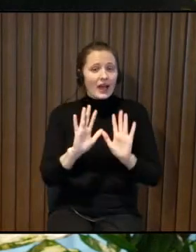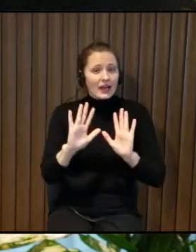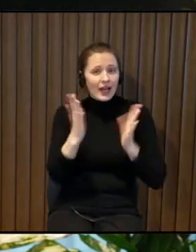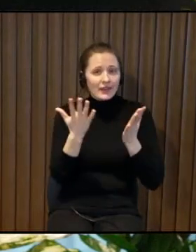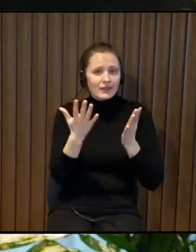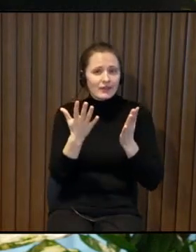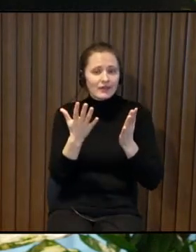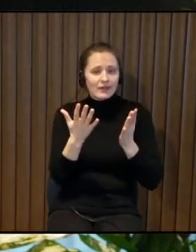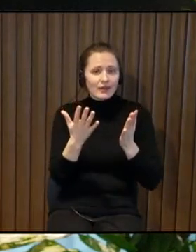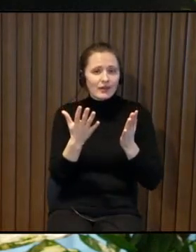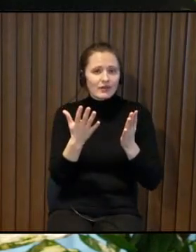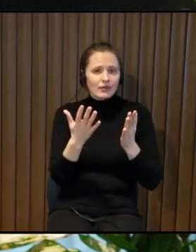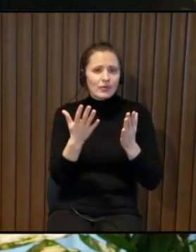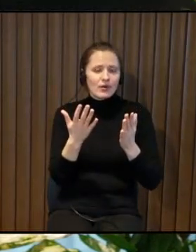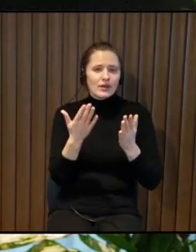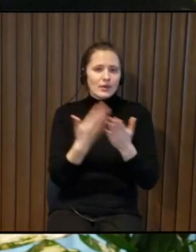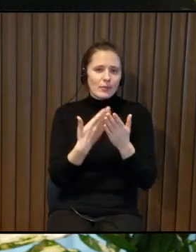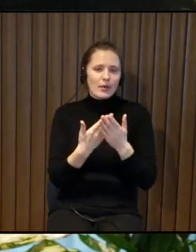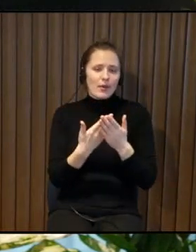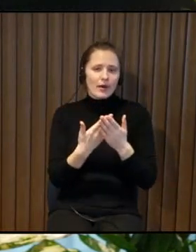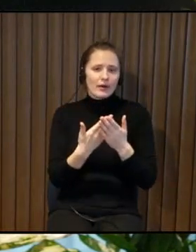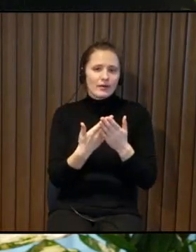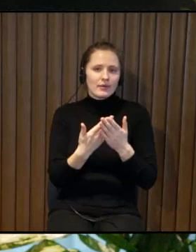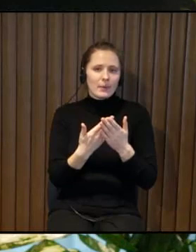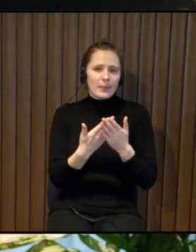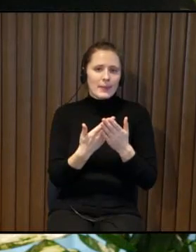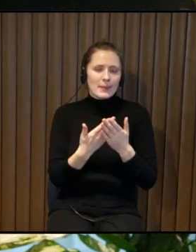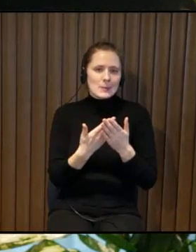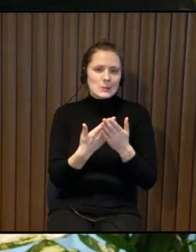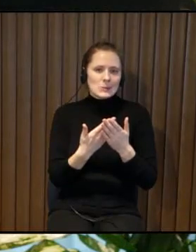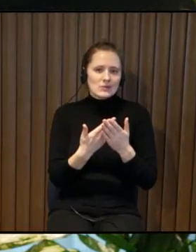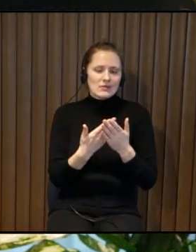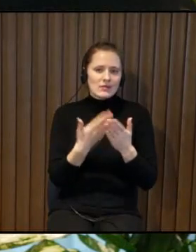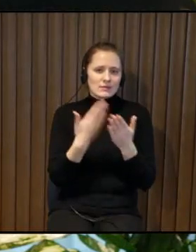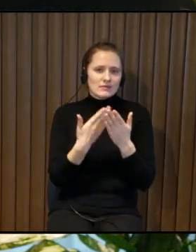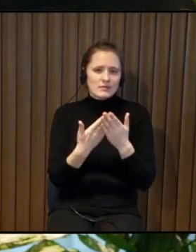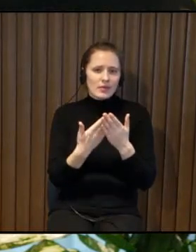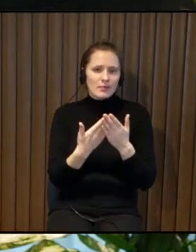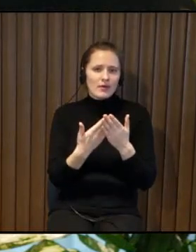kind? So can a person take matters in his or her